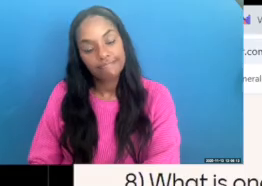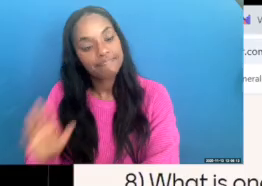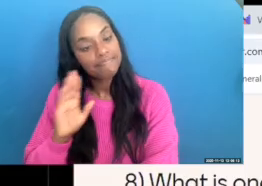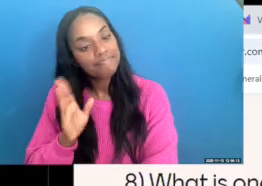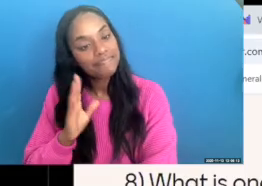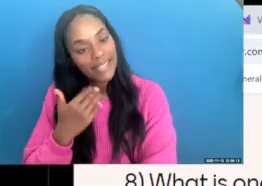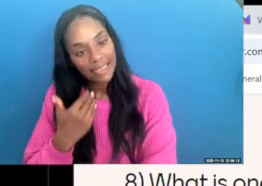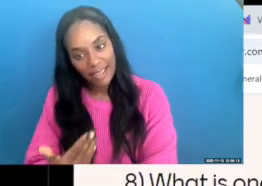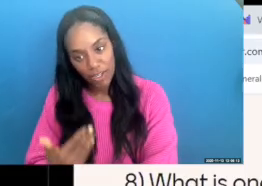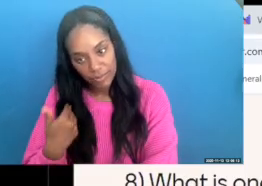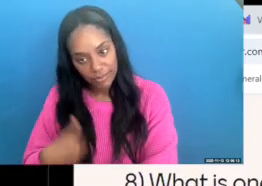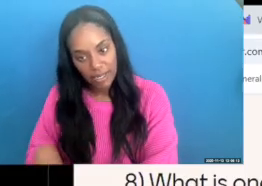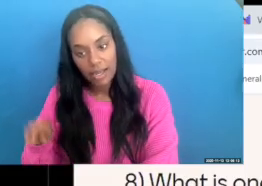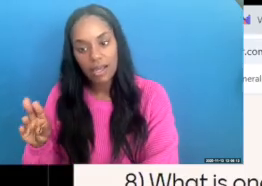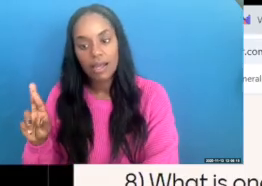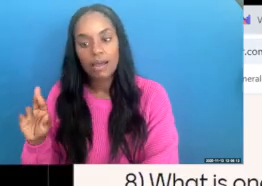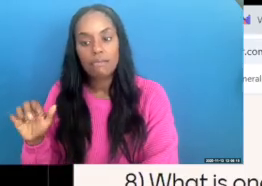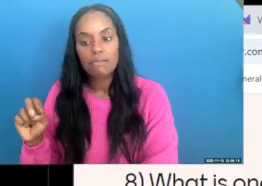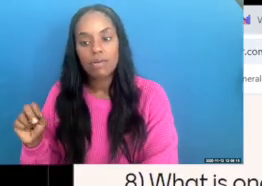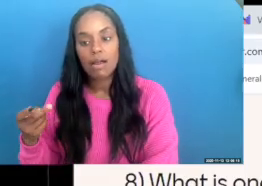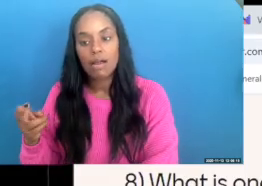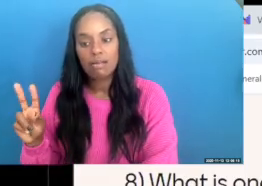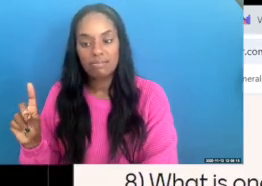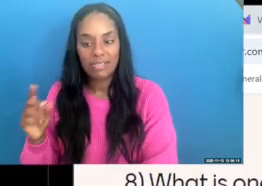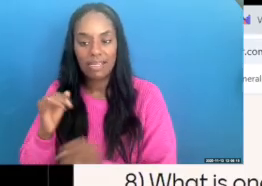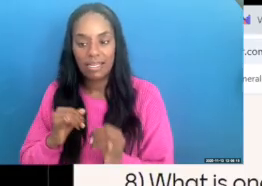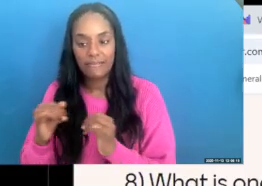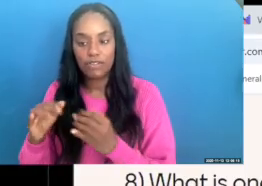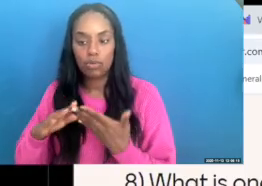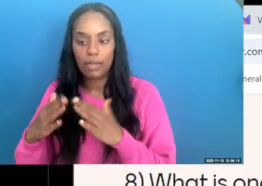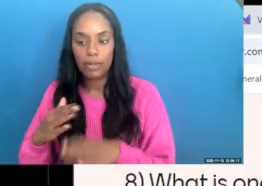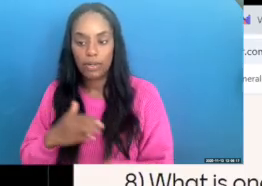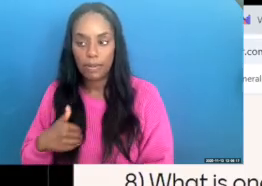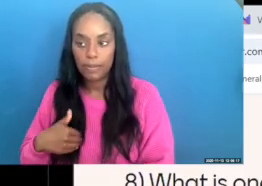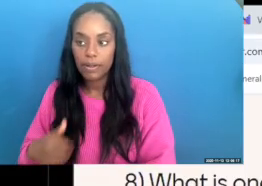Okay, thank you, Caitlin. We're going to move to Brian Harold. Brian, please go ahead.